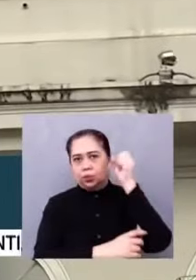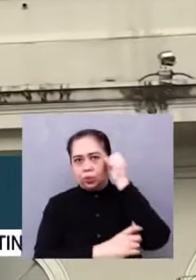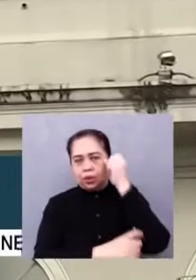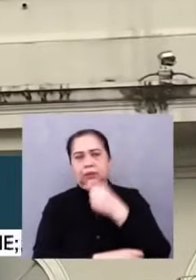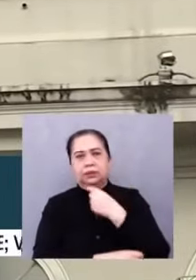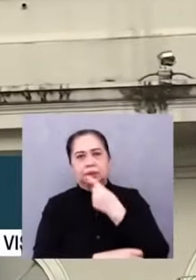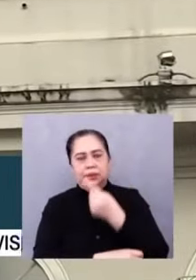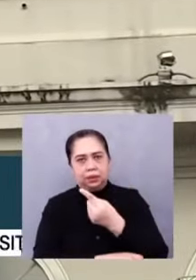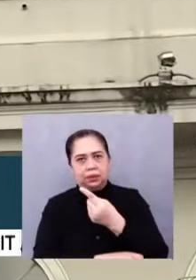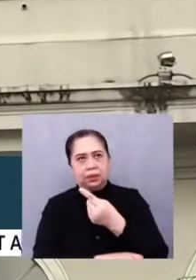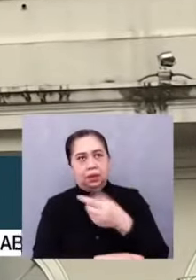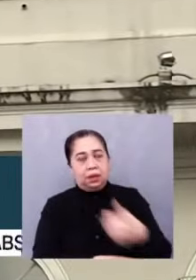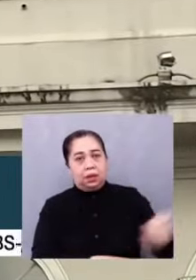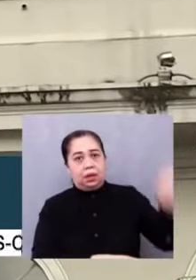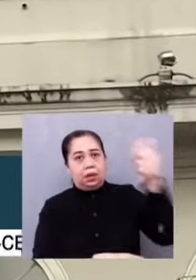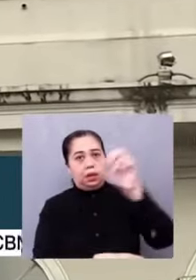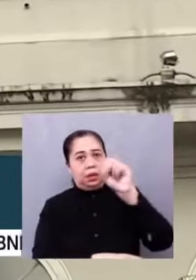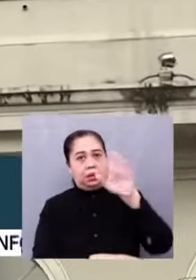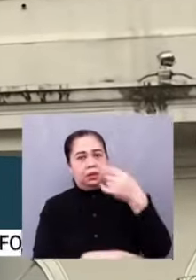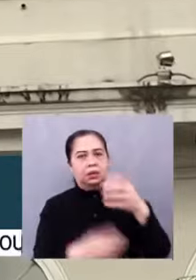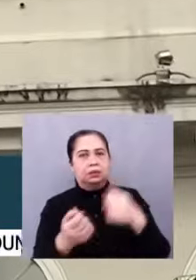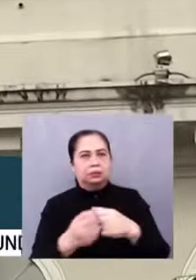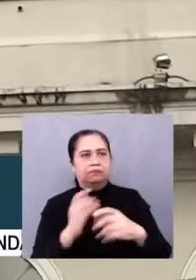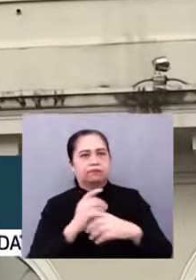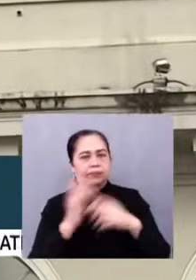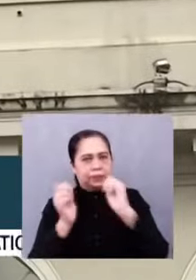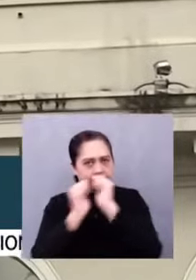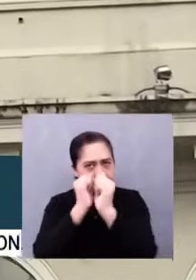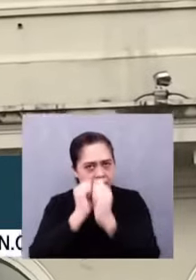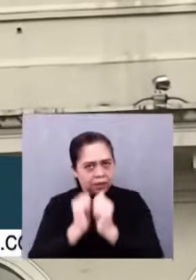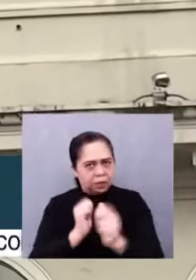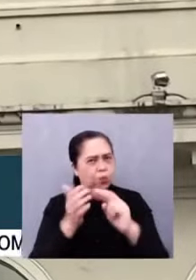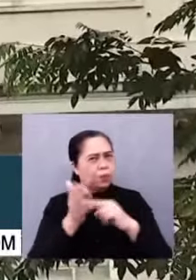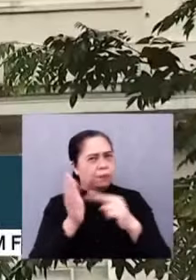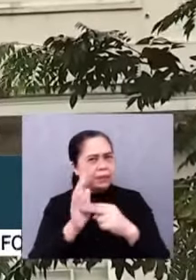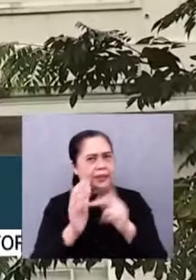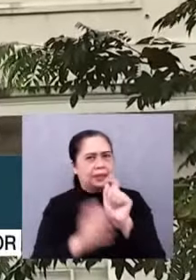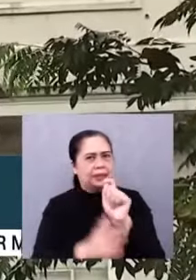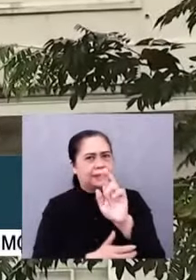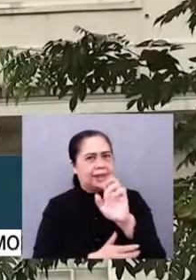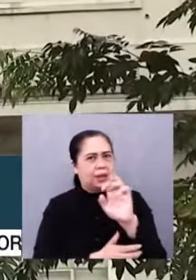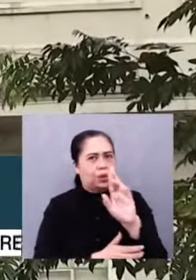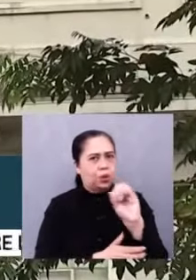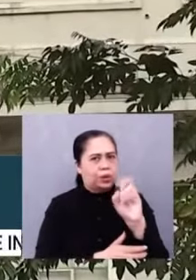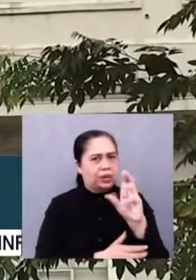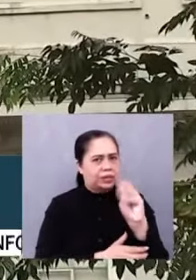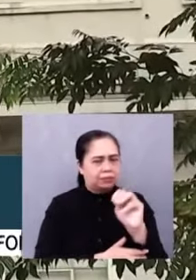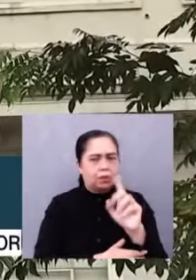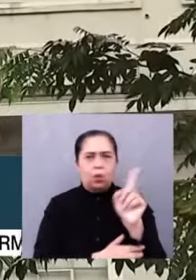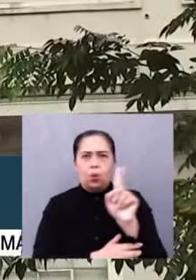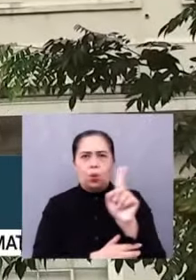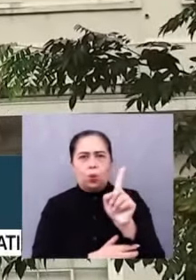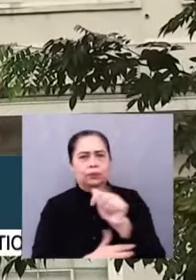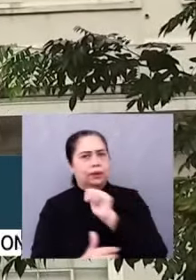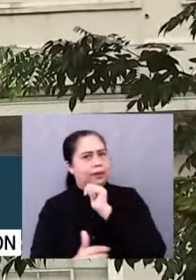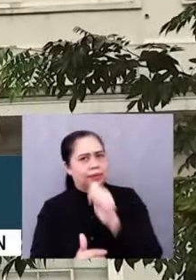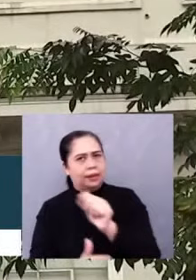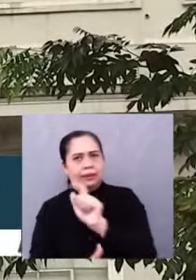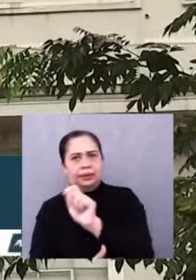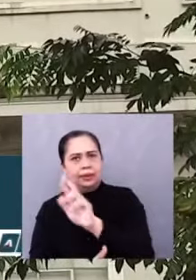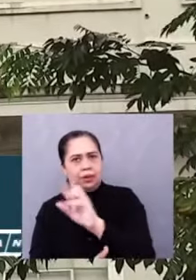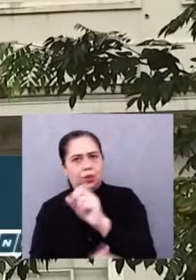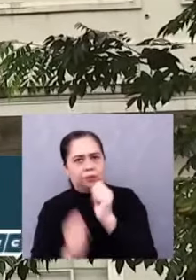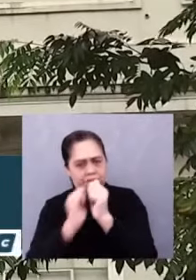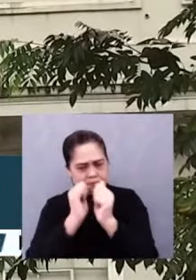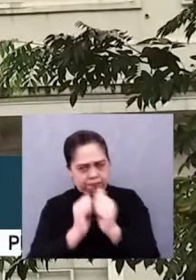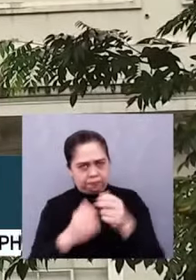High Court was able to further define what terrorism is and what are not considered terrorist acts. But he admits